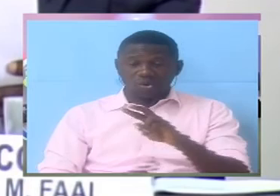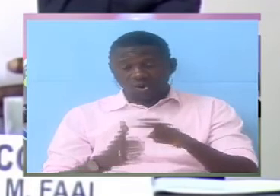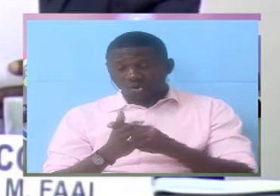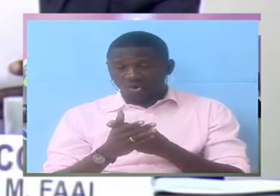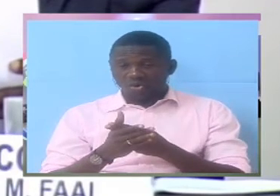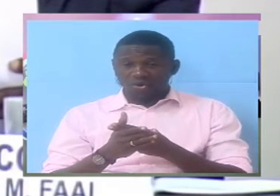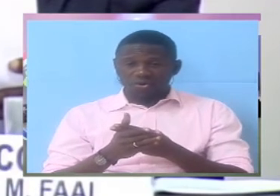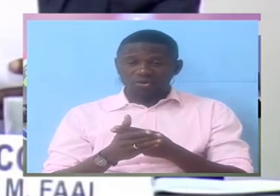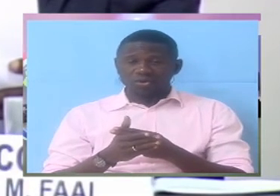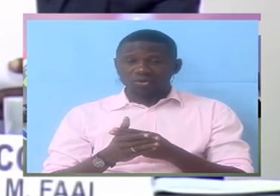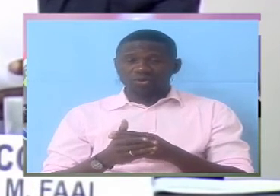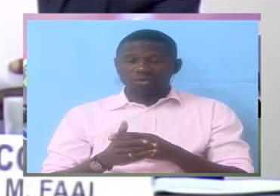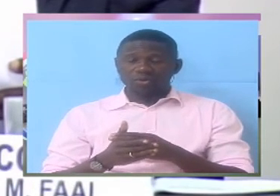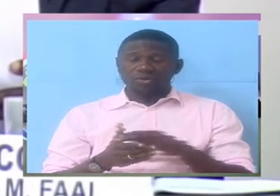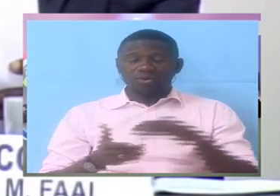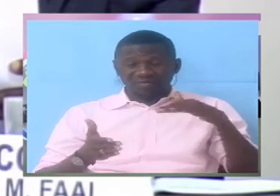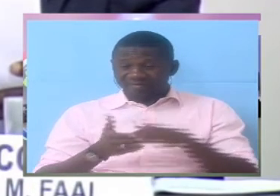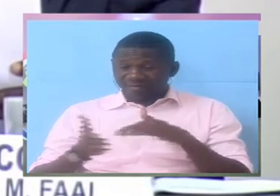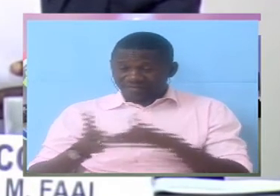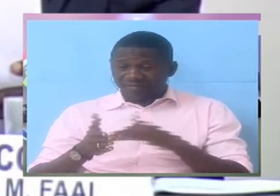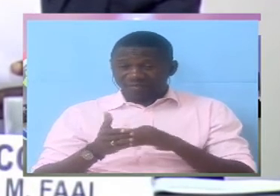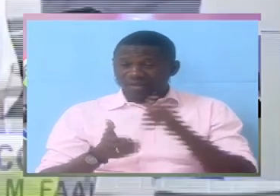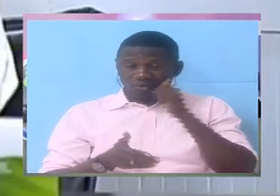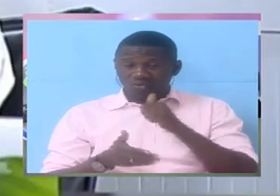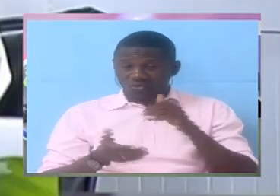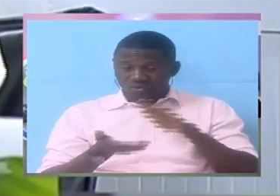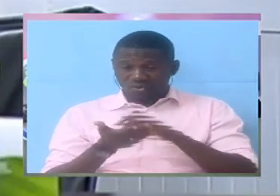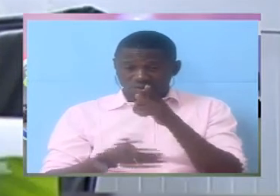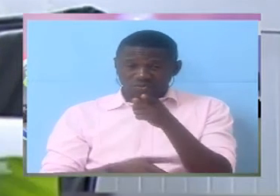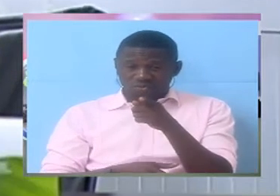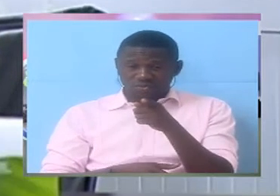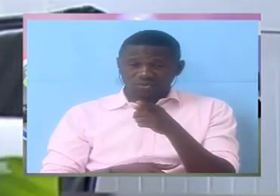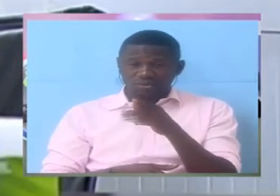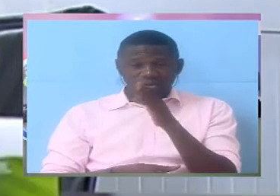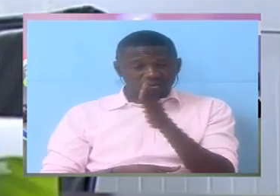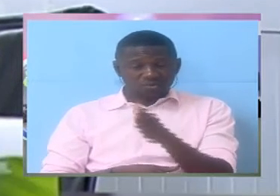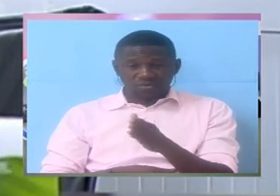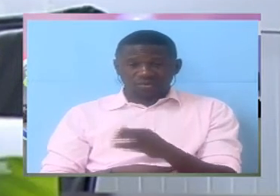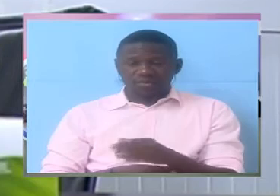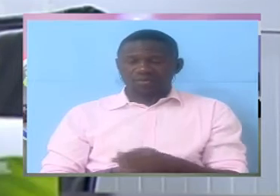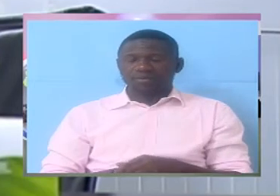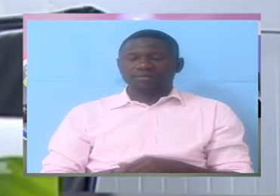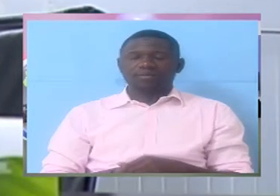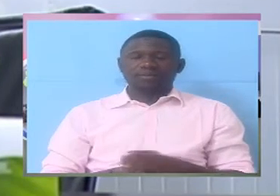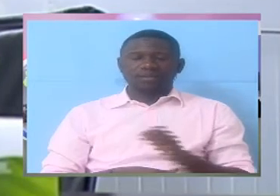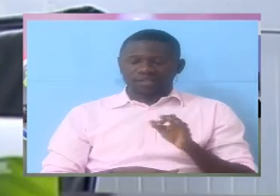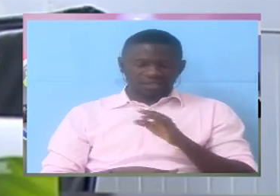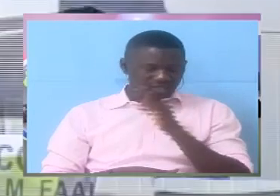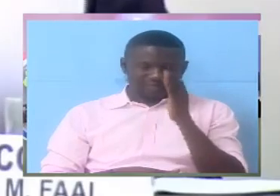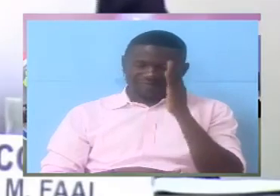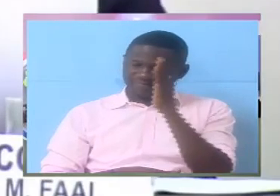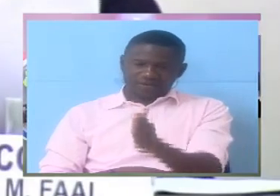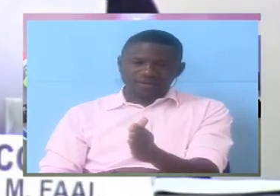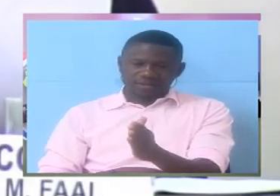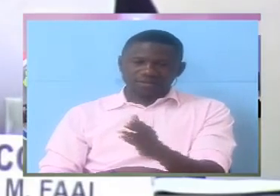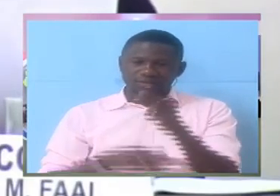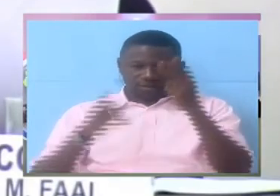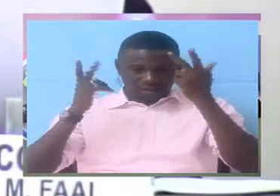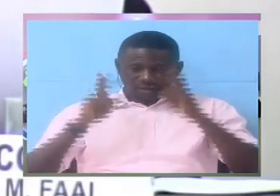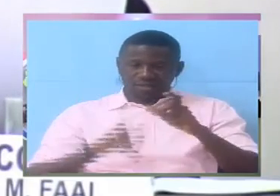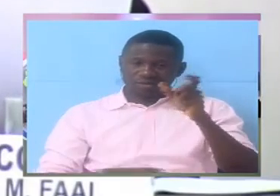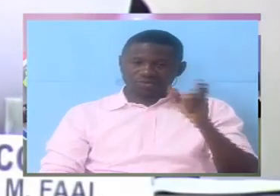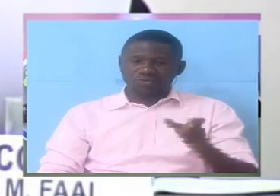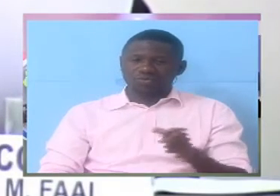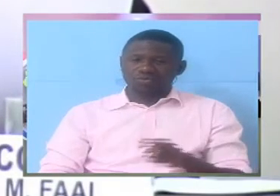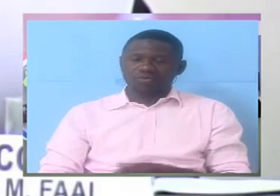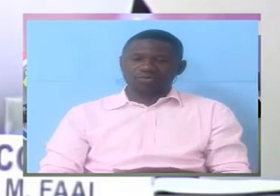pressure? Wolem tonya kesoti bang fo asujira ning detol la detol la ba. That's the fact, counsel. Wolem tonya ti counsel. So if they come